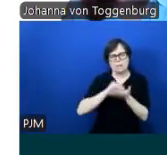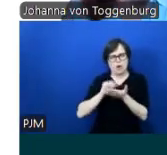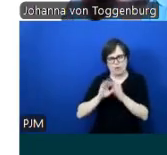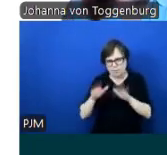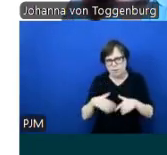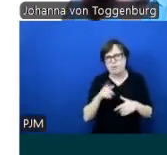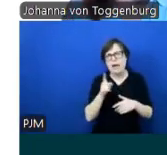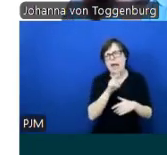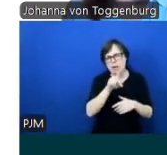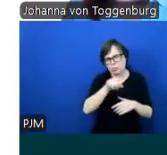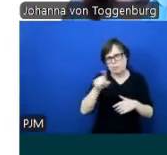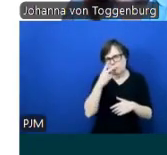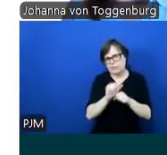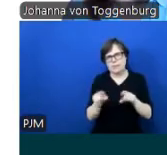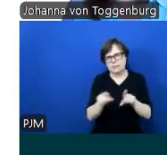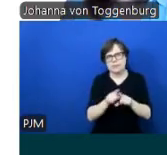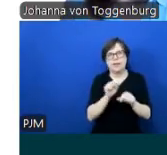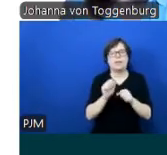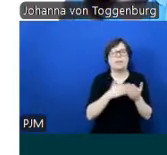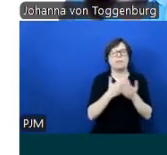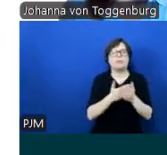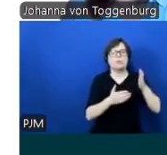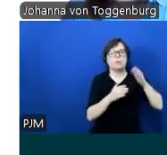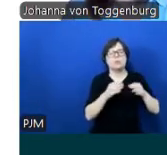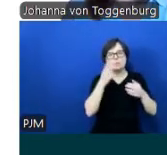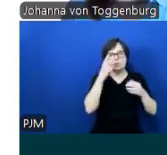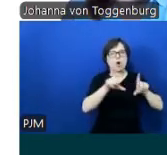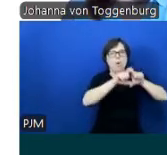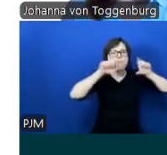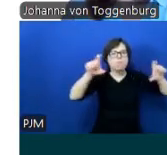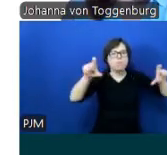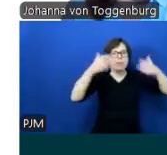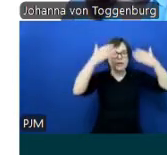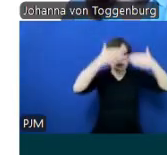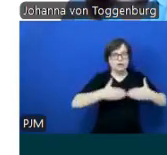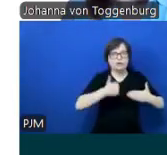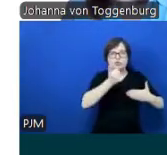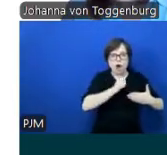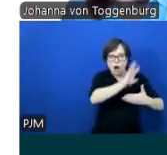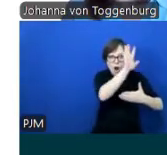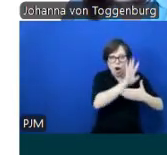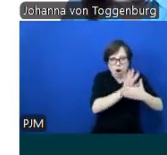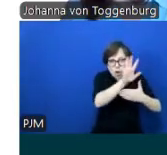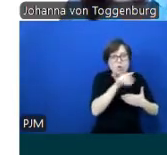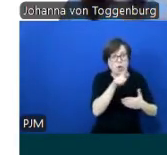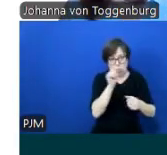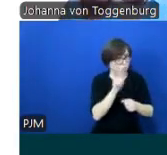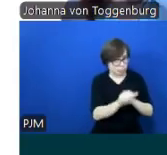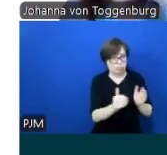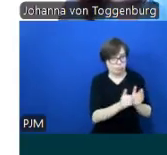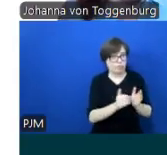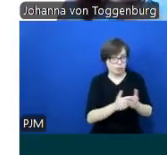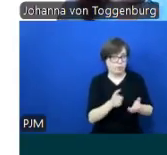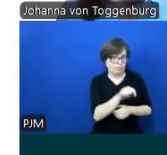green facades is a measure that is very useful. It uses ground or